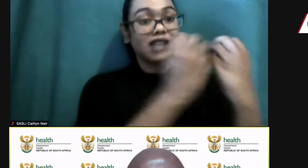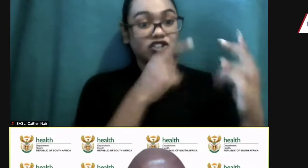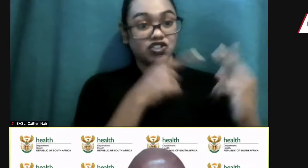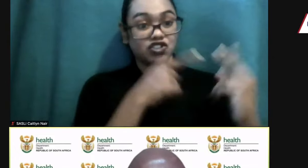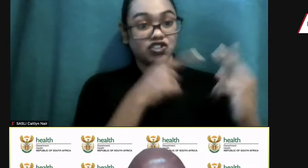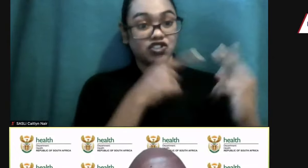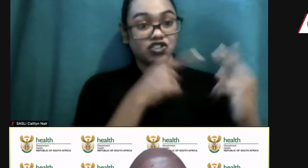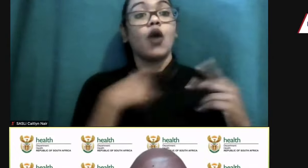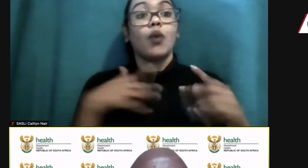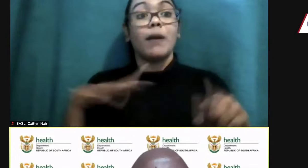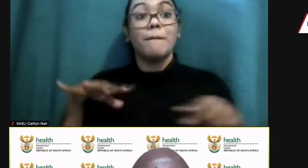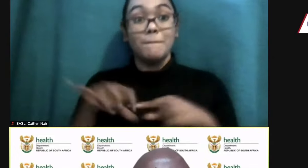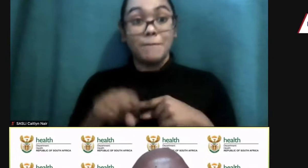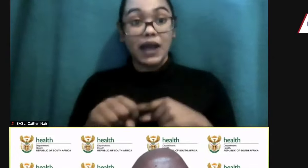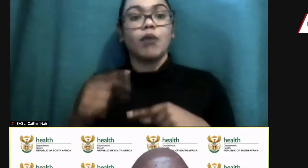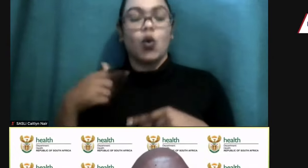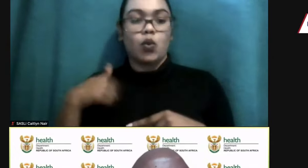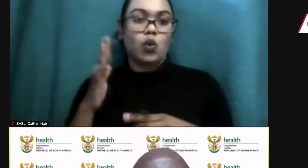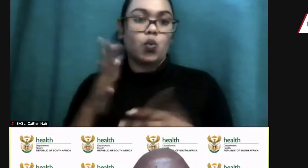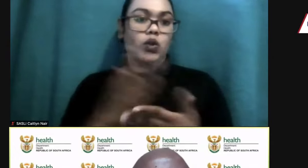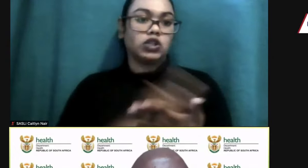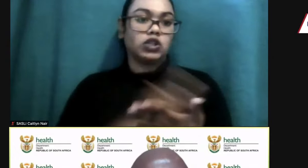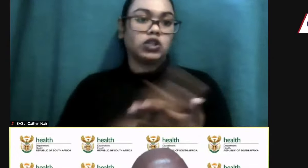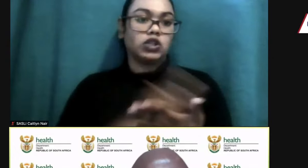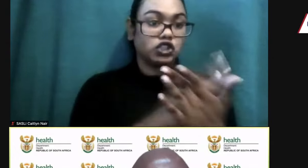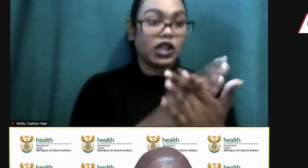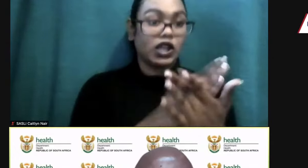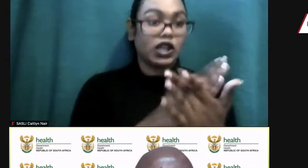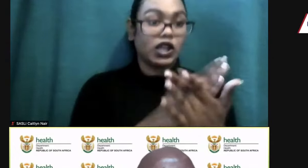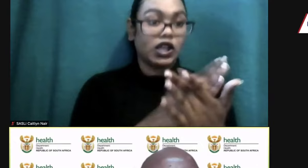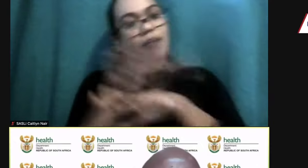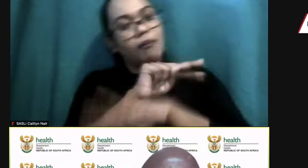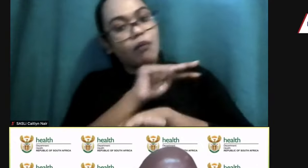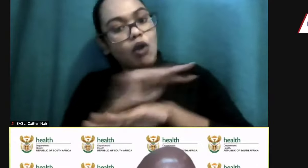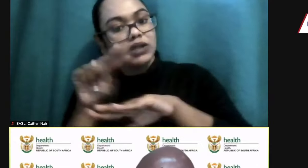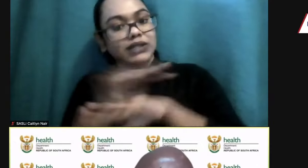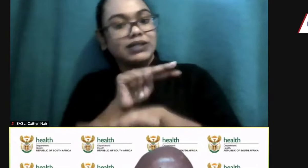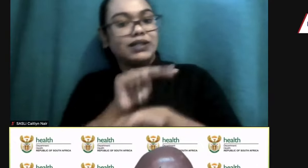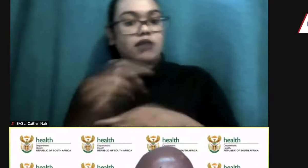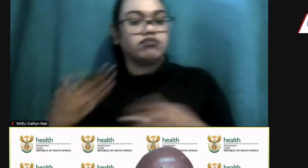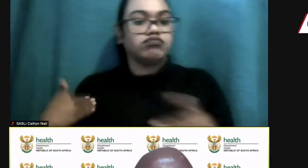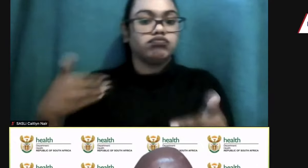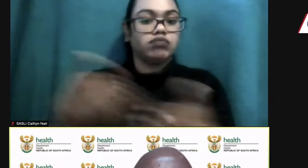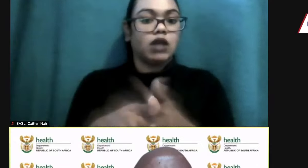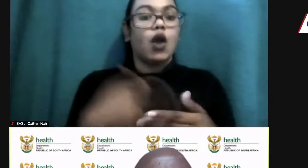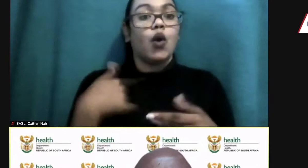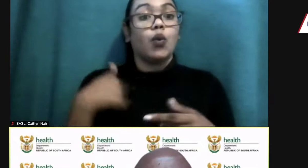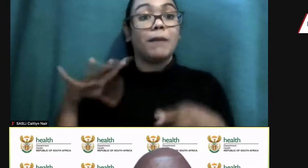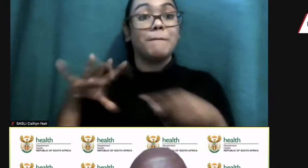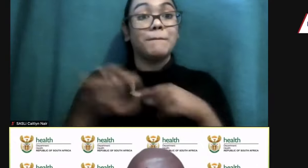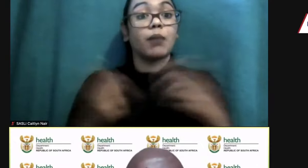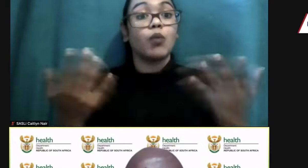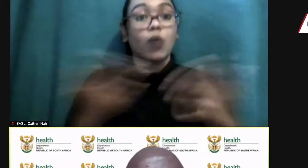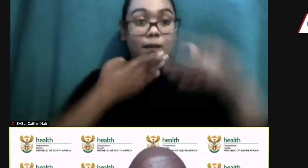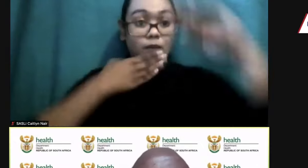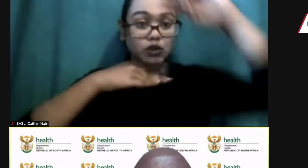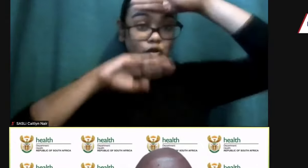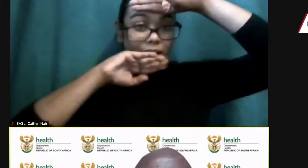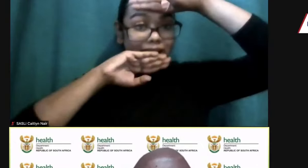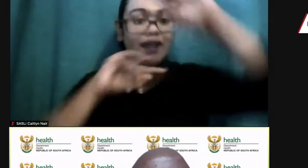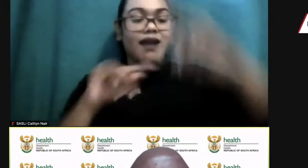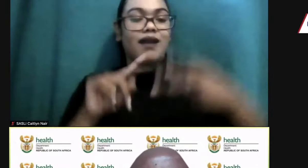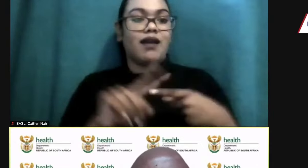up something to report, so that it can be monitored. Already, as you have heard, this has been picked up in Botswana, and our